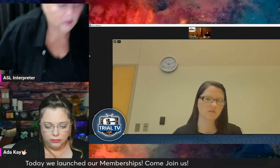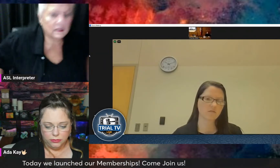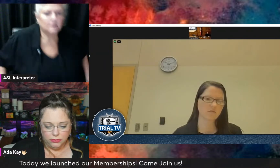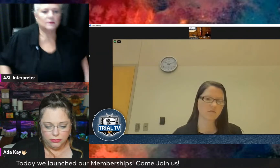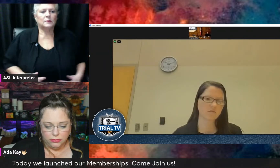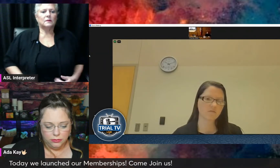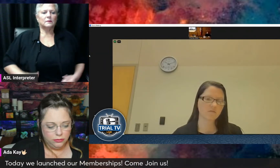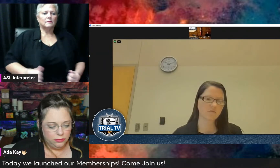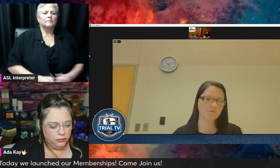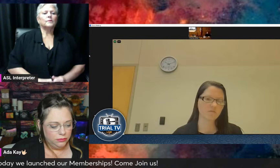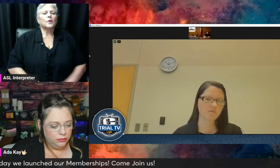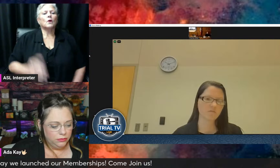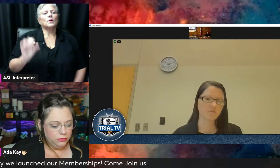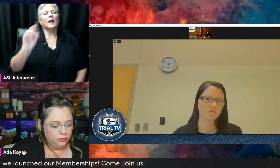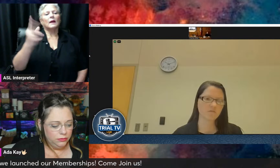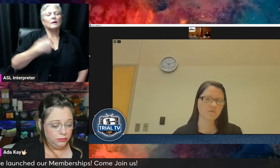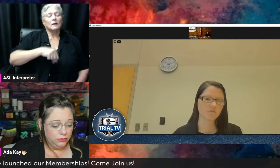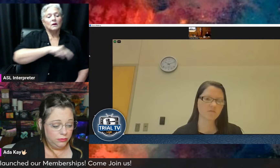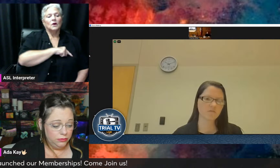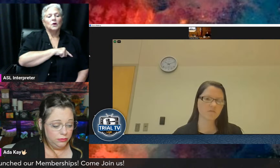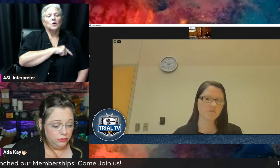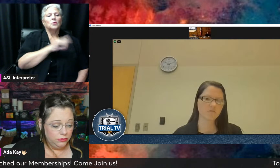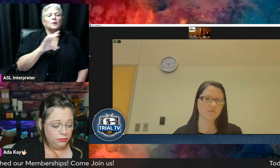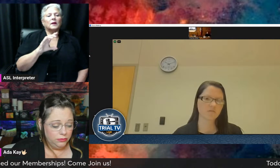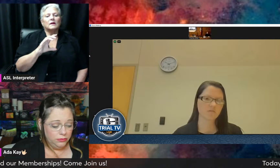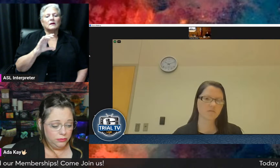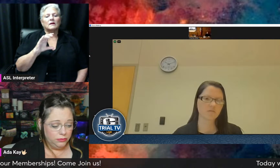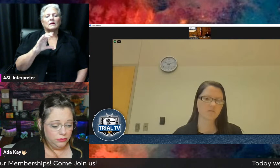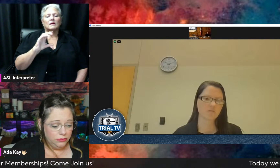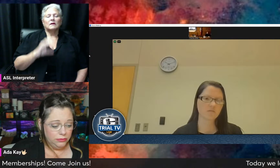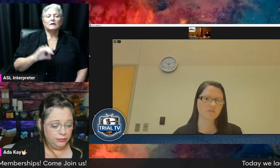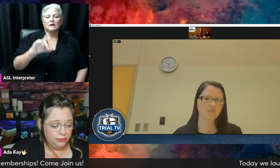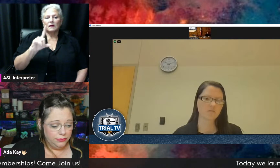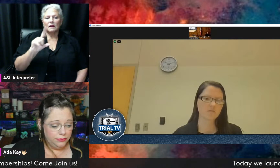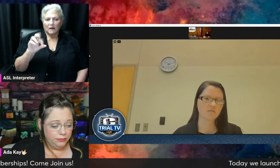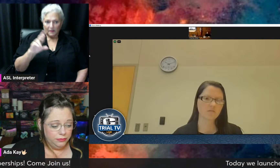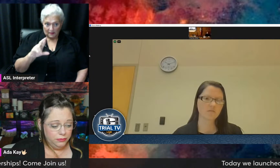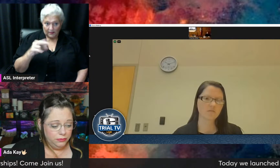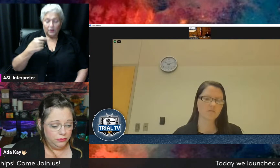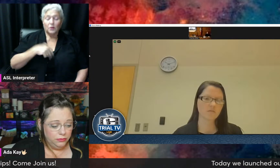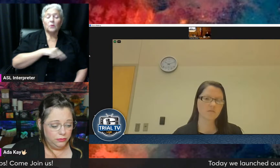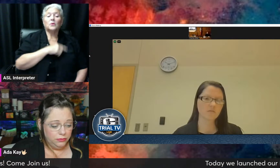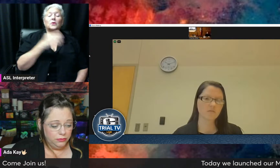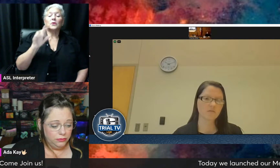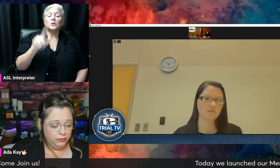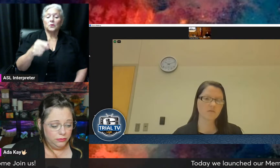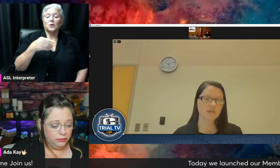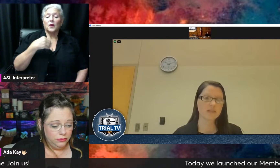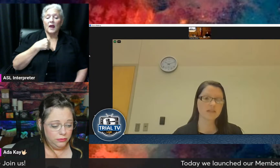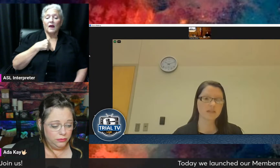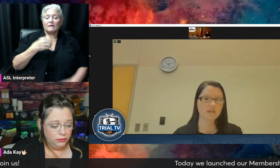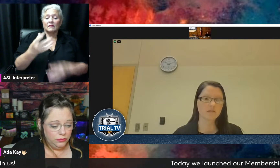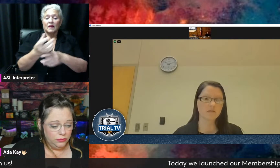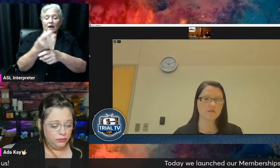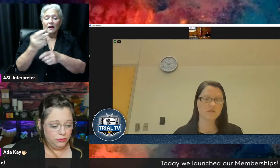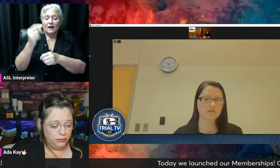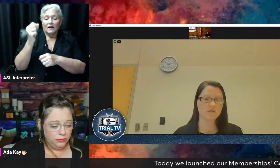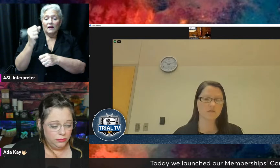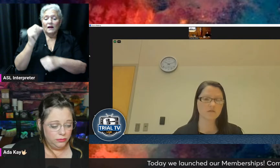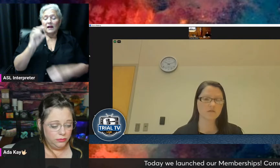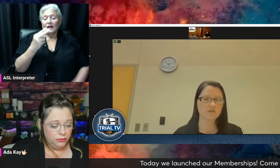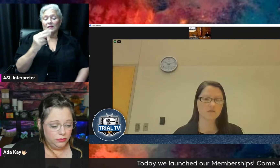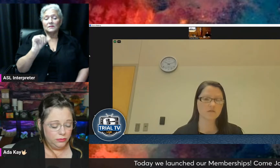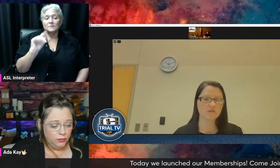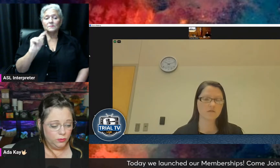And just so we're clear, you actually had the hatchet there in your hands, didn't you, when you tested it? Yes, I did.